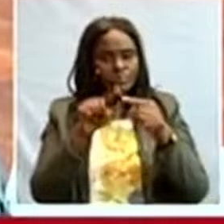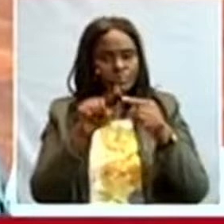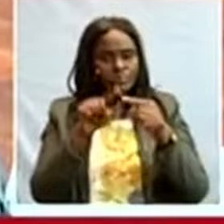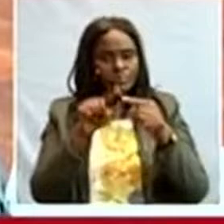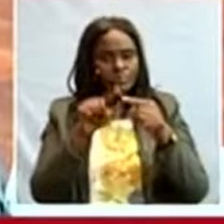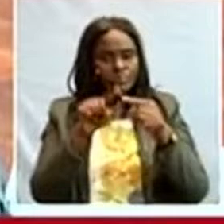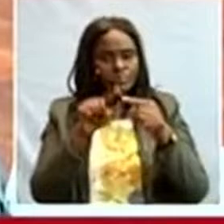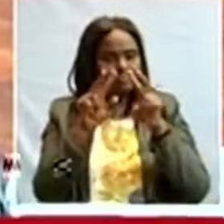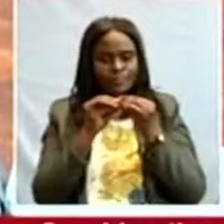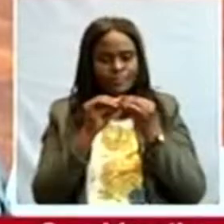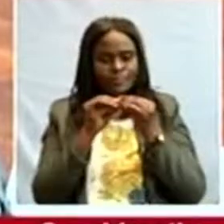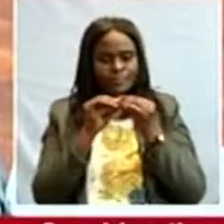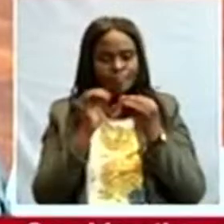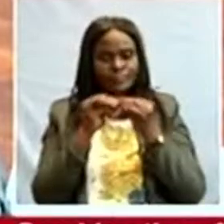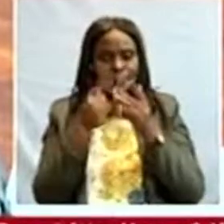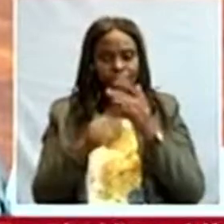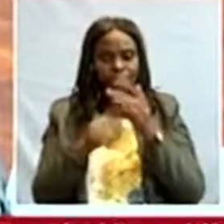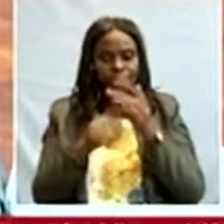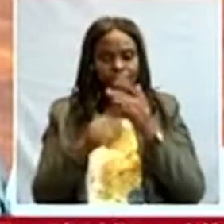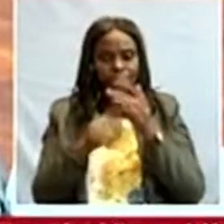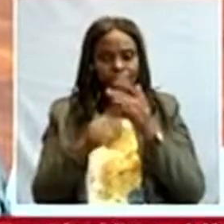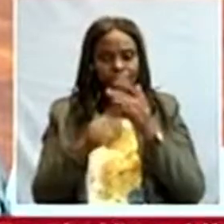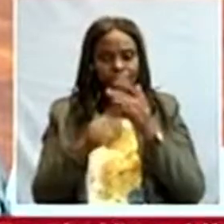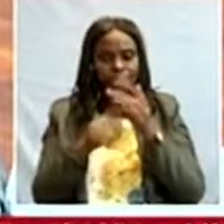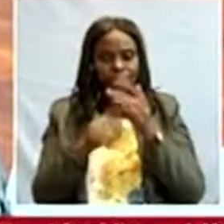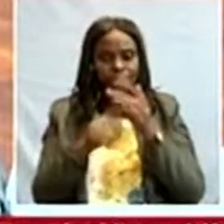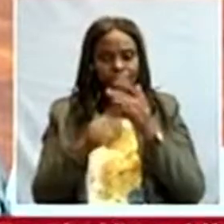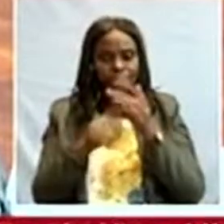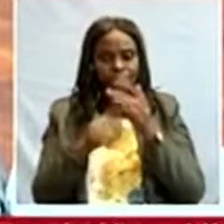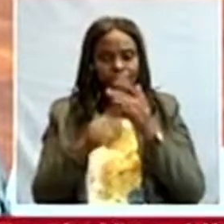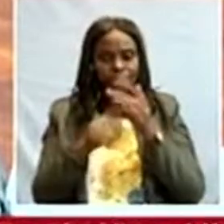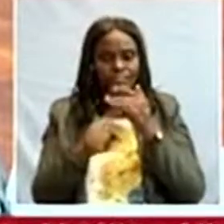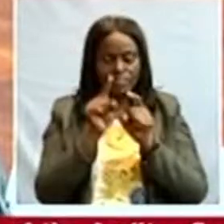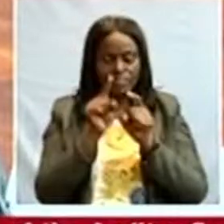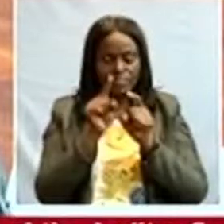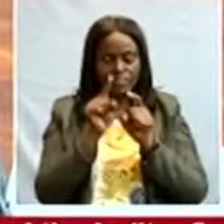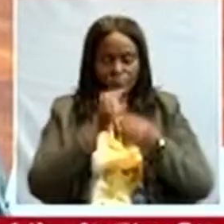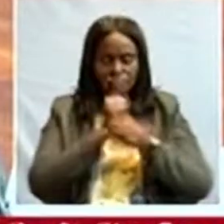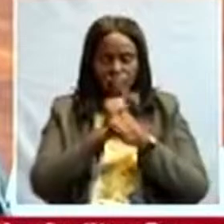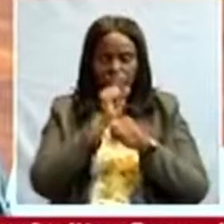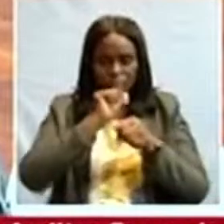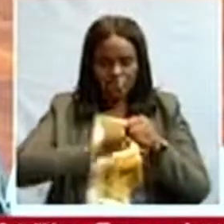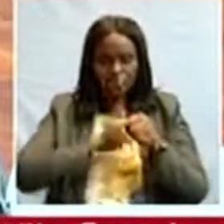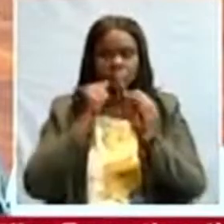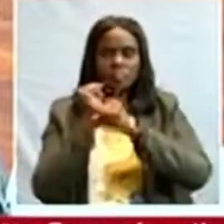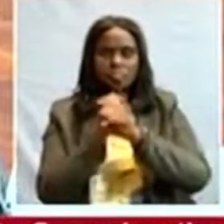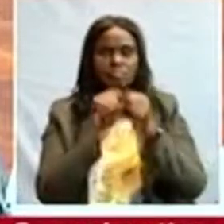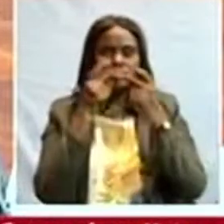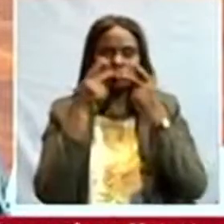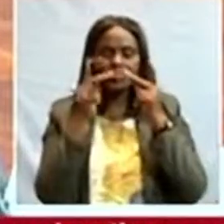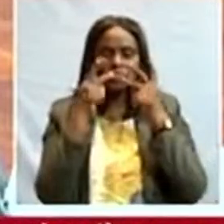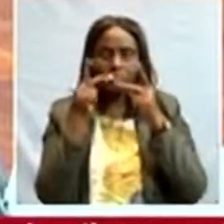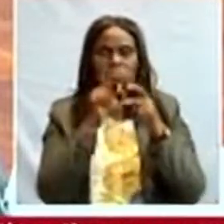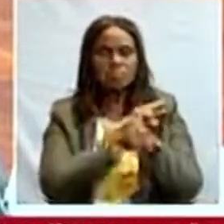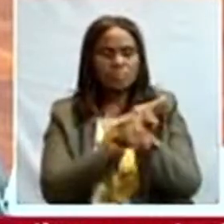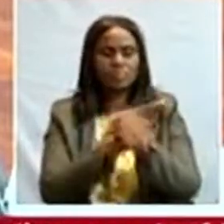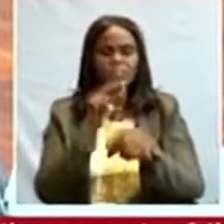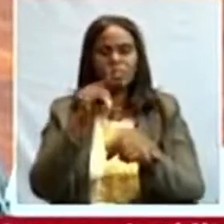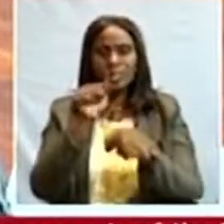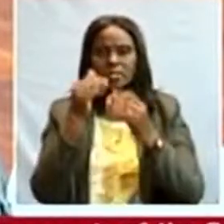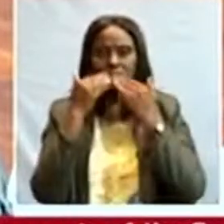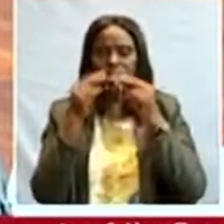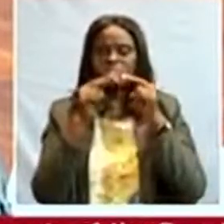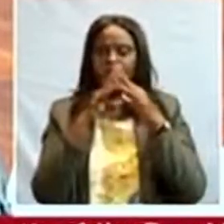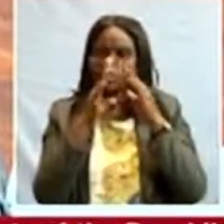check what is in there, vis-a-vis for us to also ensure that we protect public resources. PS, thank you so